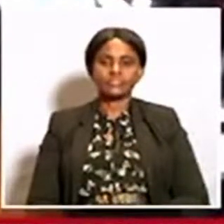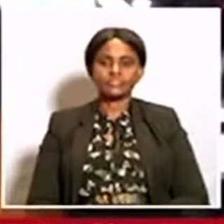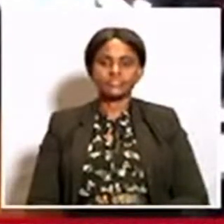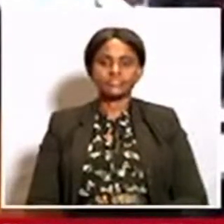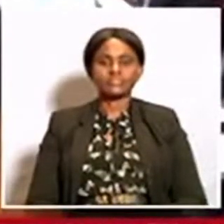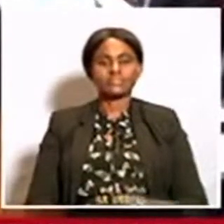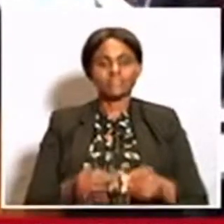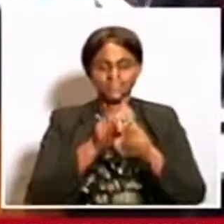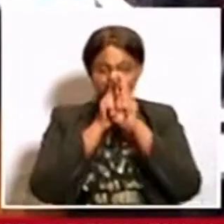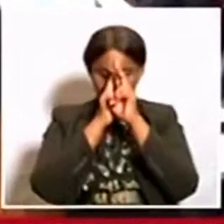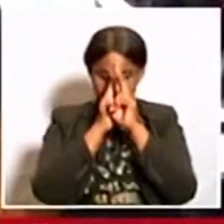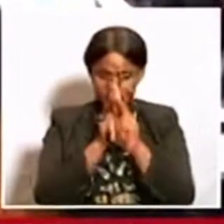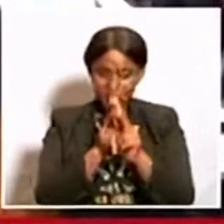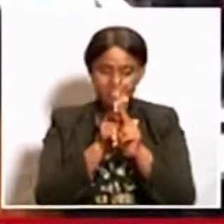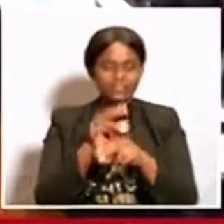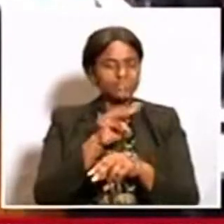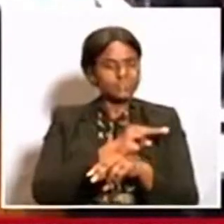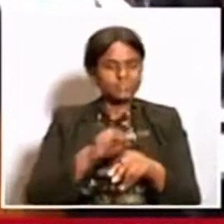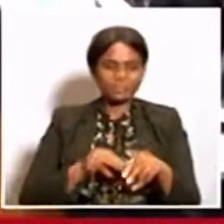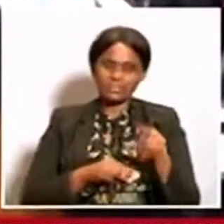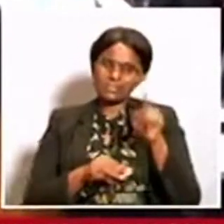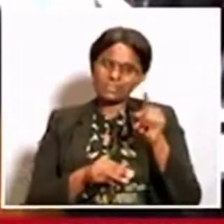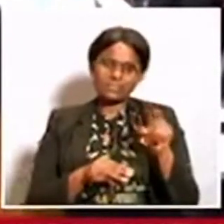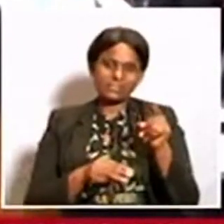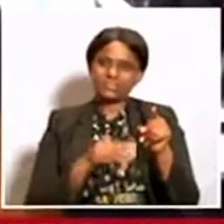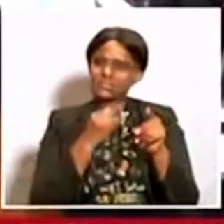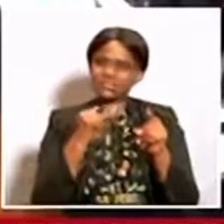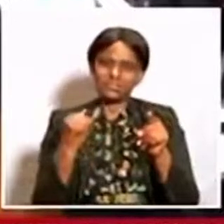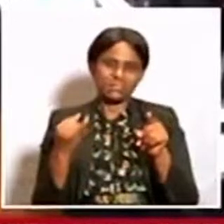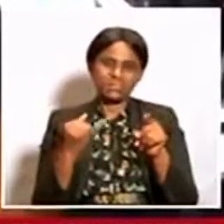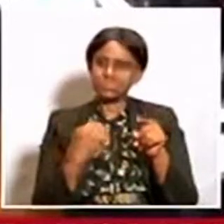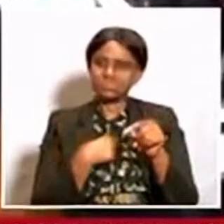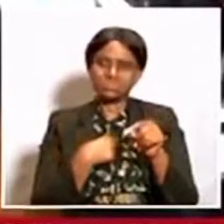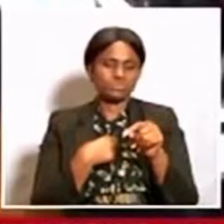at this very issue, I think